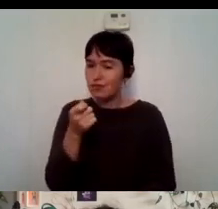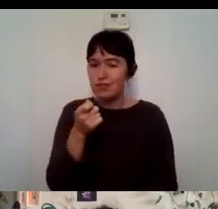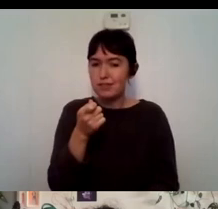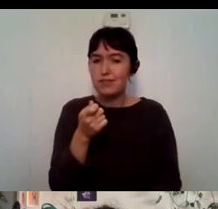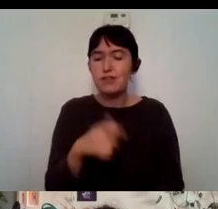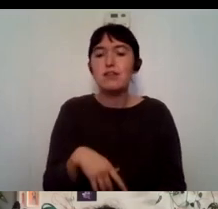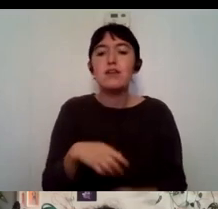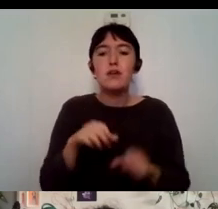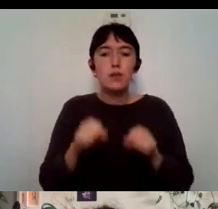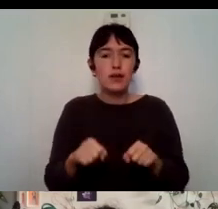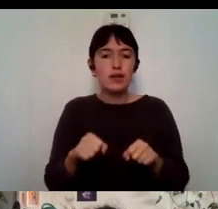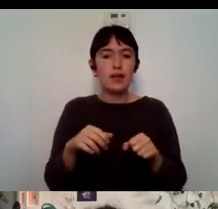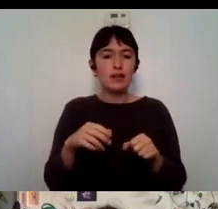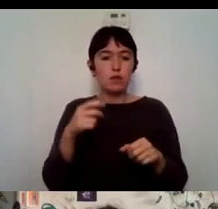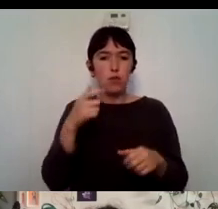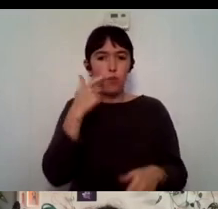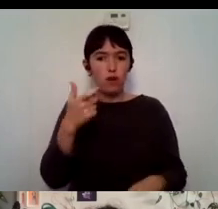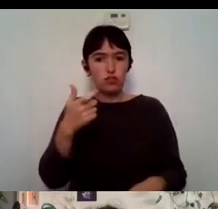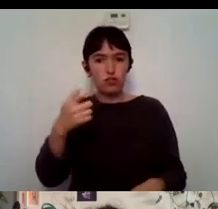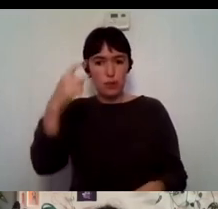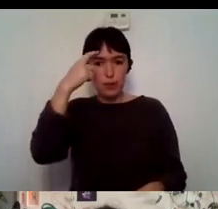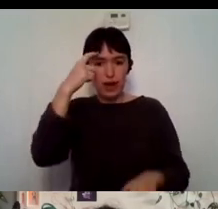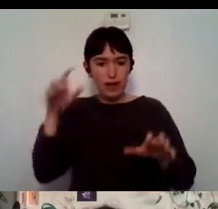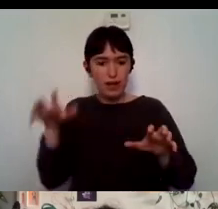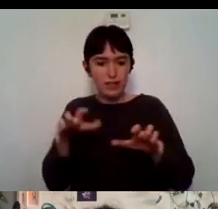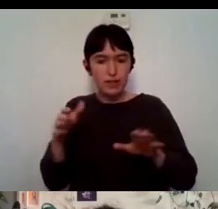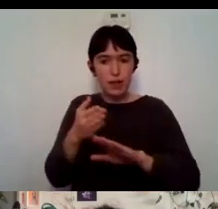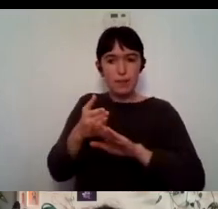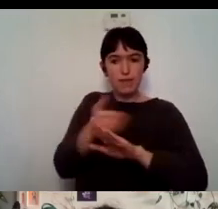kind of awareness of being successful or unsuccessful.